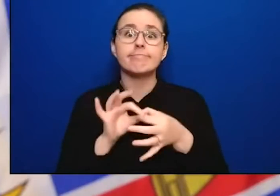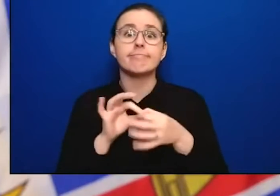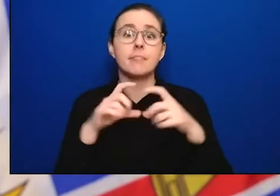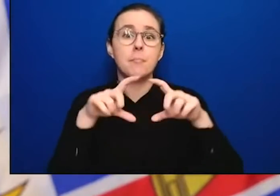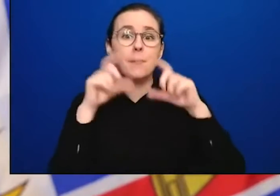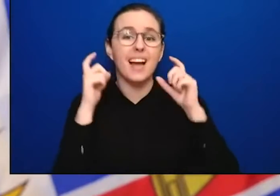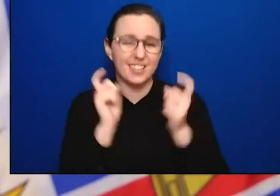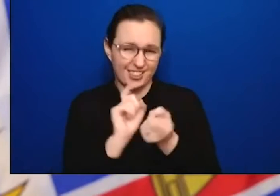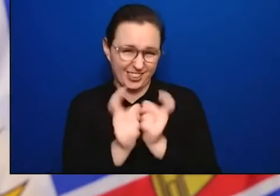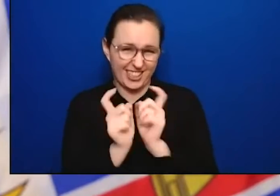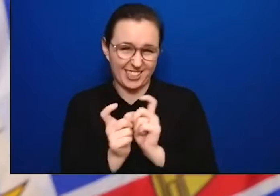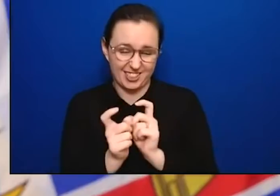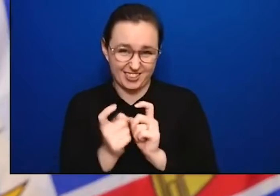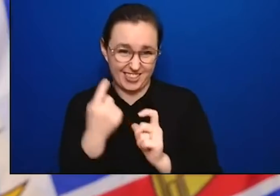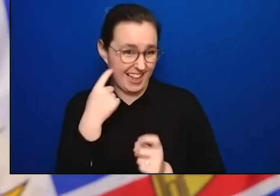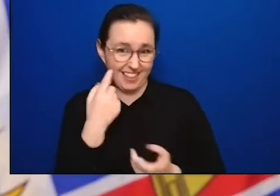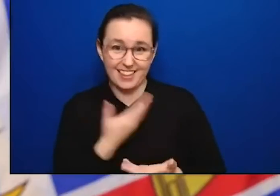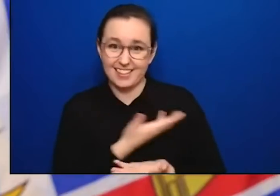time.